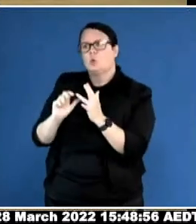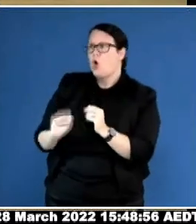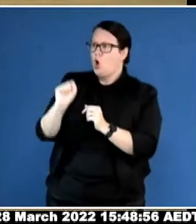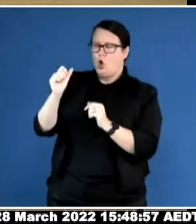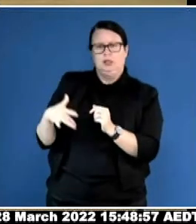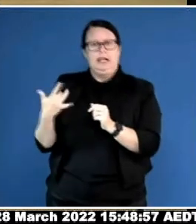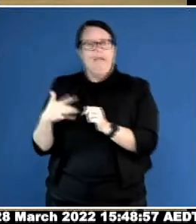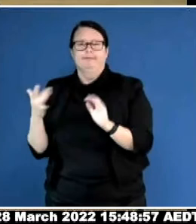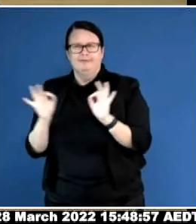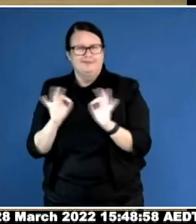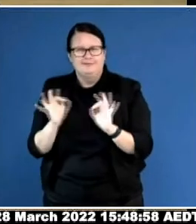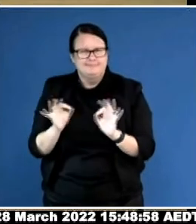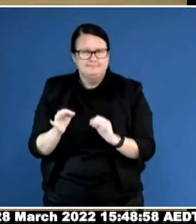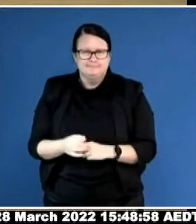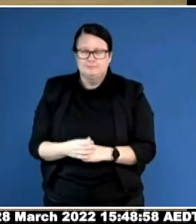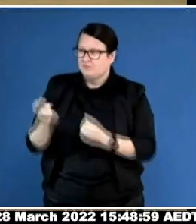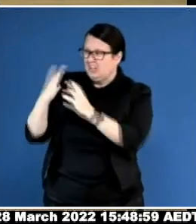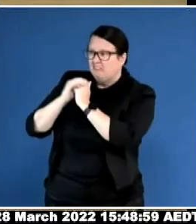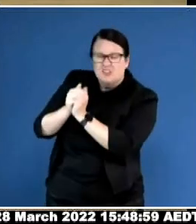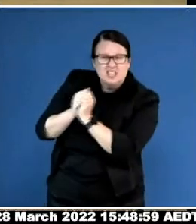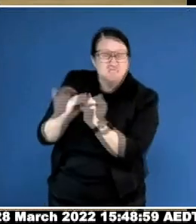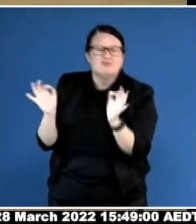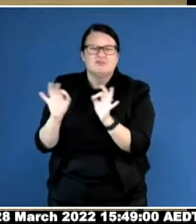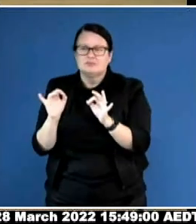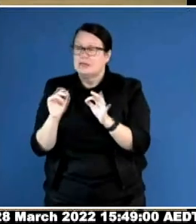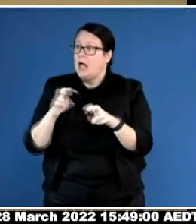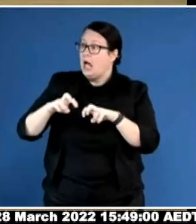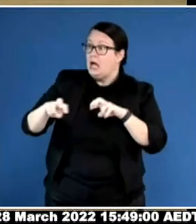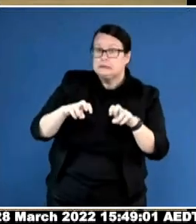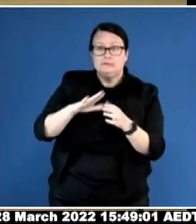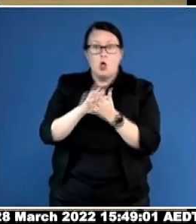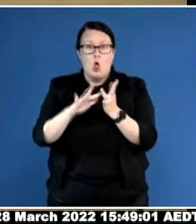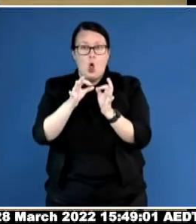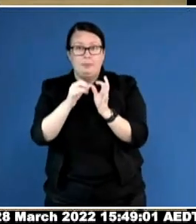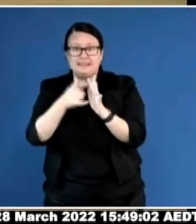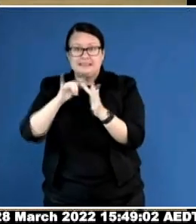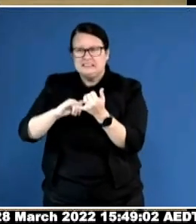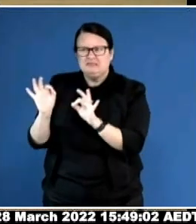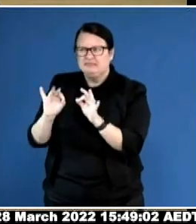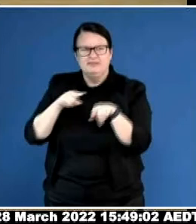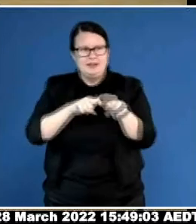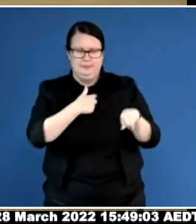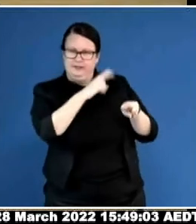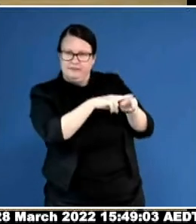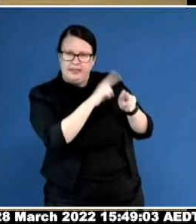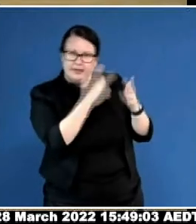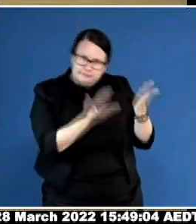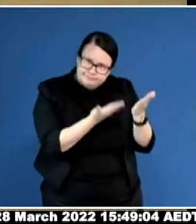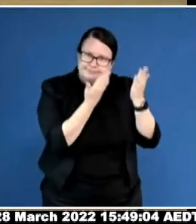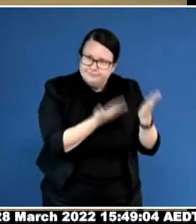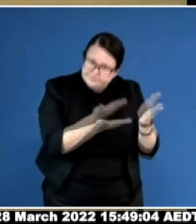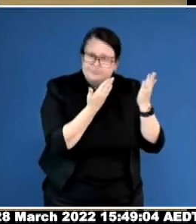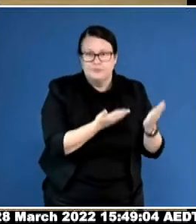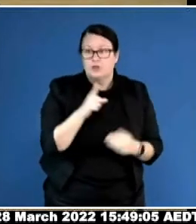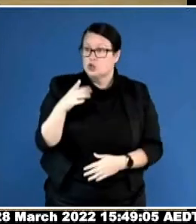and socialise with her own network of friends and undertake activities or hobbies that were her own. My mum sacrificed her